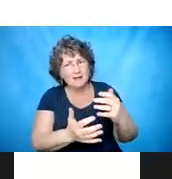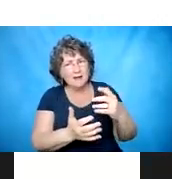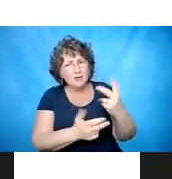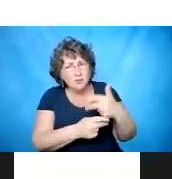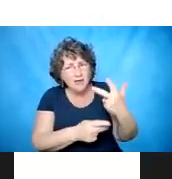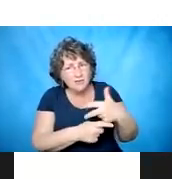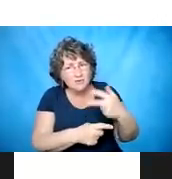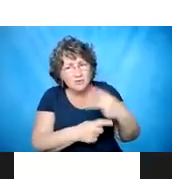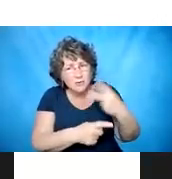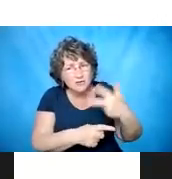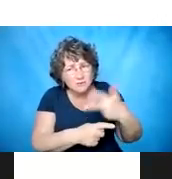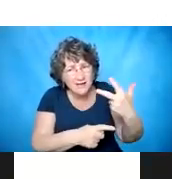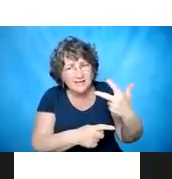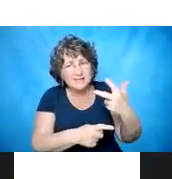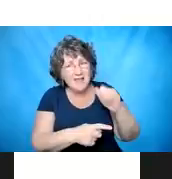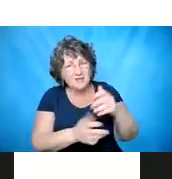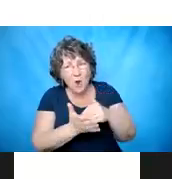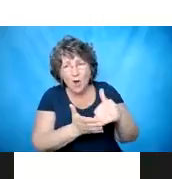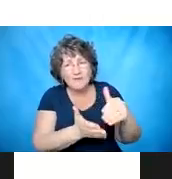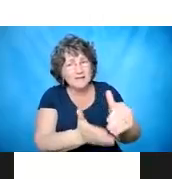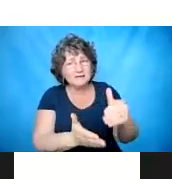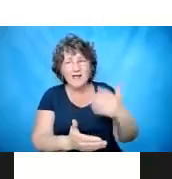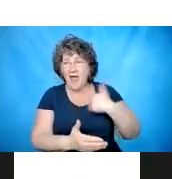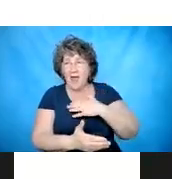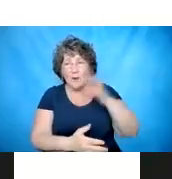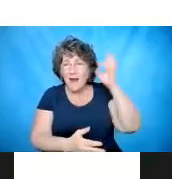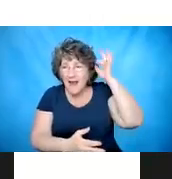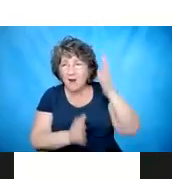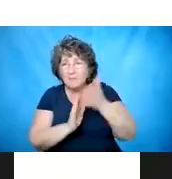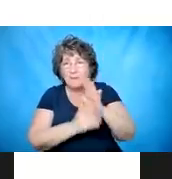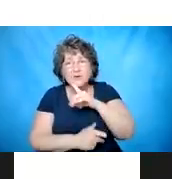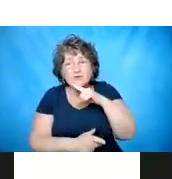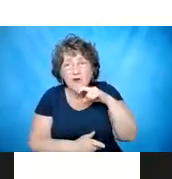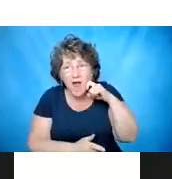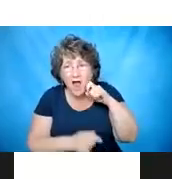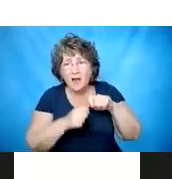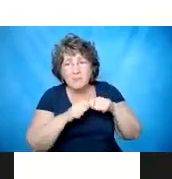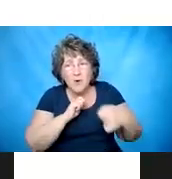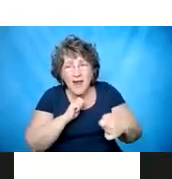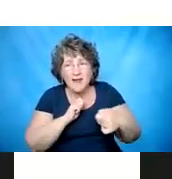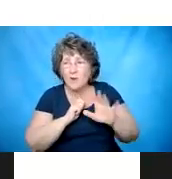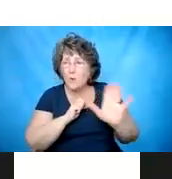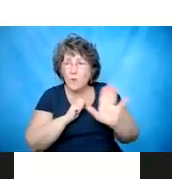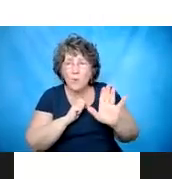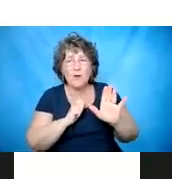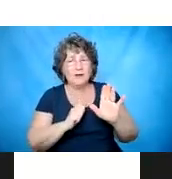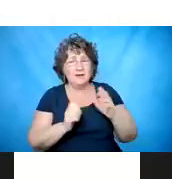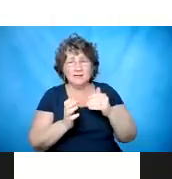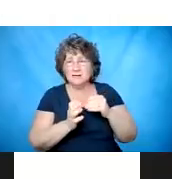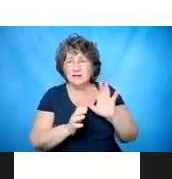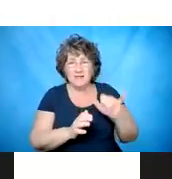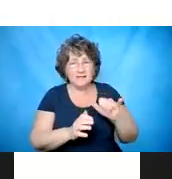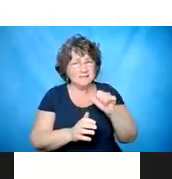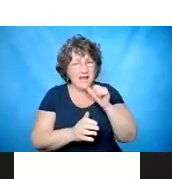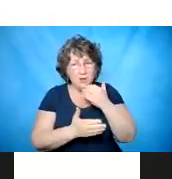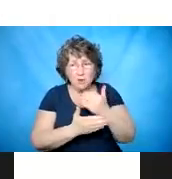that this woman can go and go to a salon and get her hair done, which is something she really wanted. And it's an easy way to spend